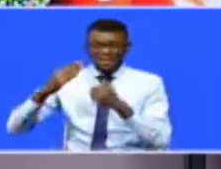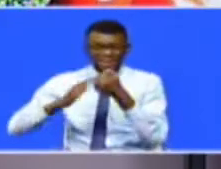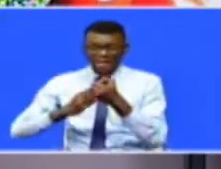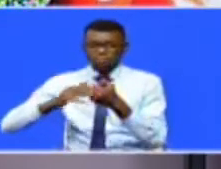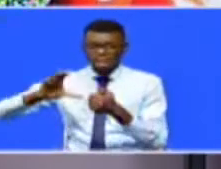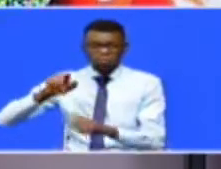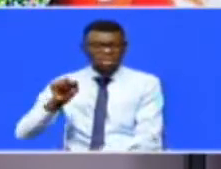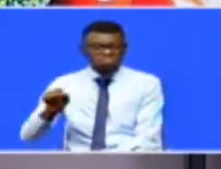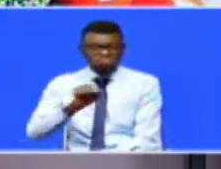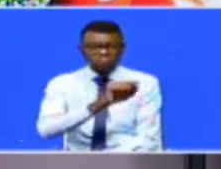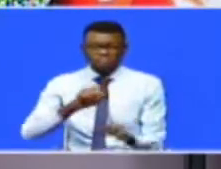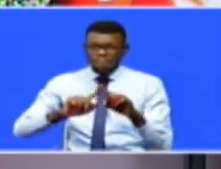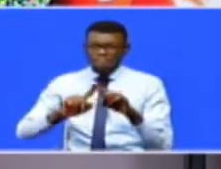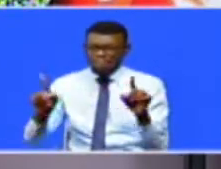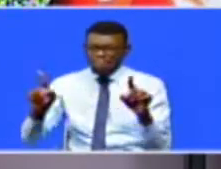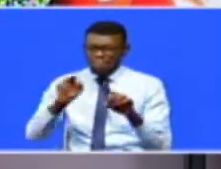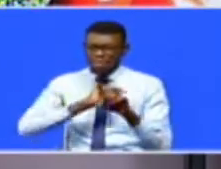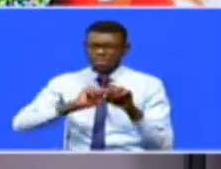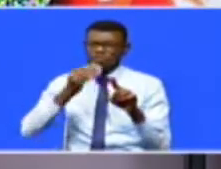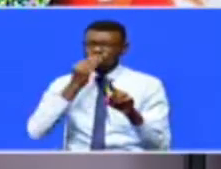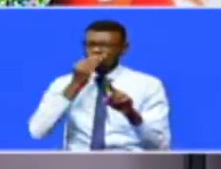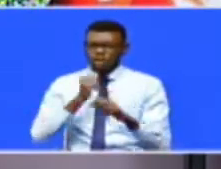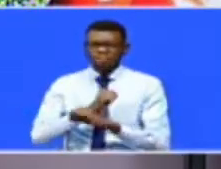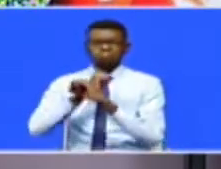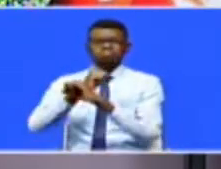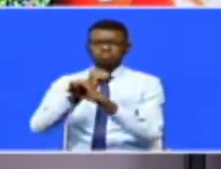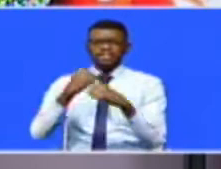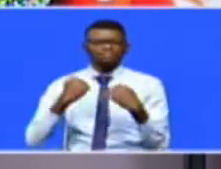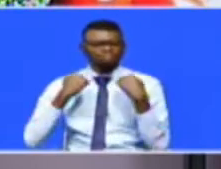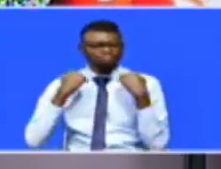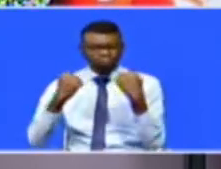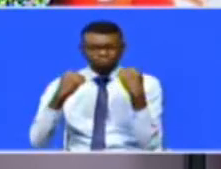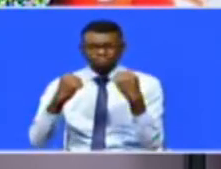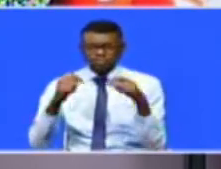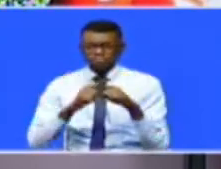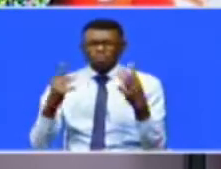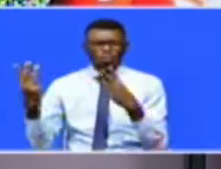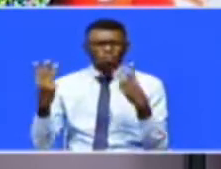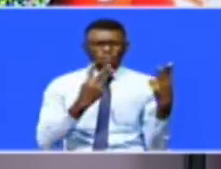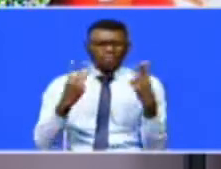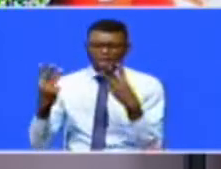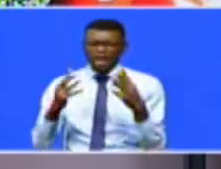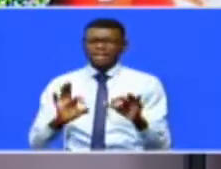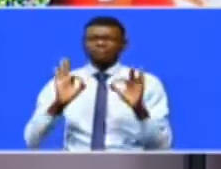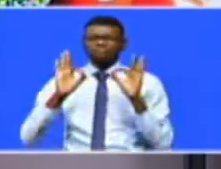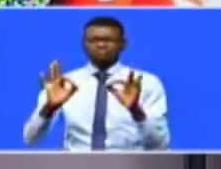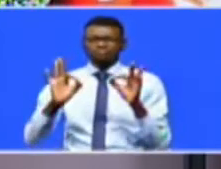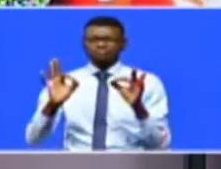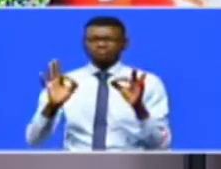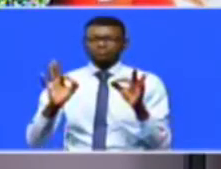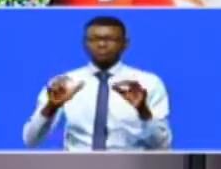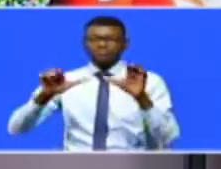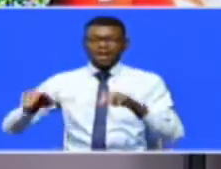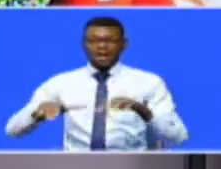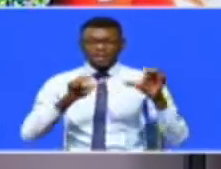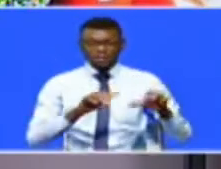Munya, however, noted that the national food security is fairly stable and that the prevailing weather is conducive for agricultural production